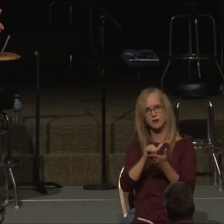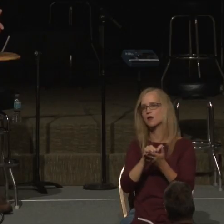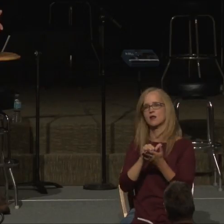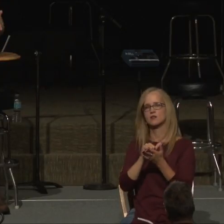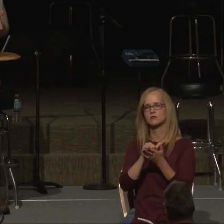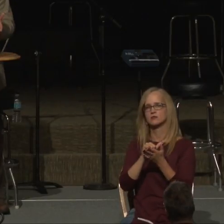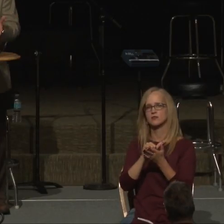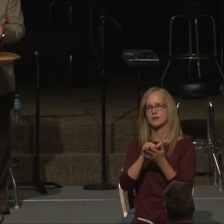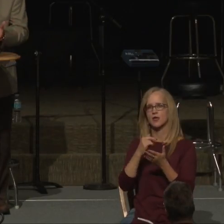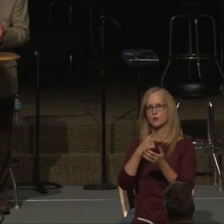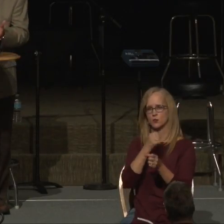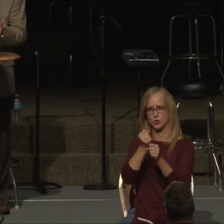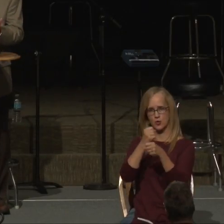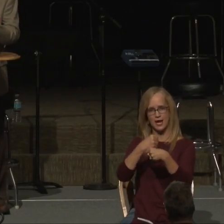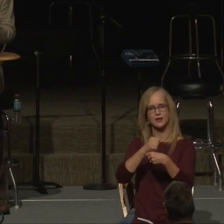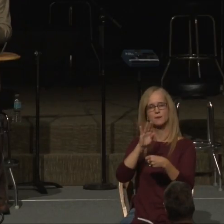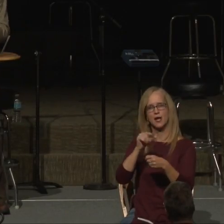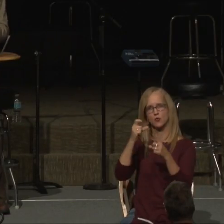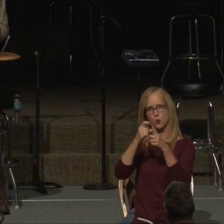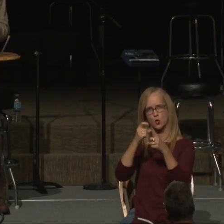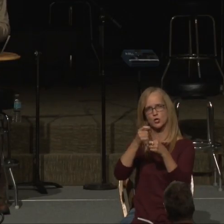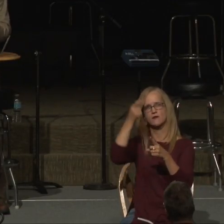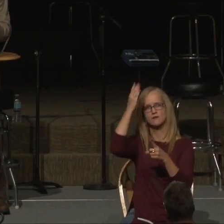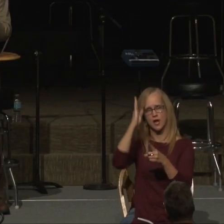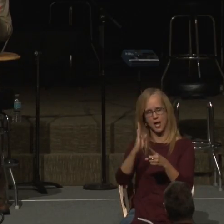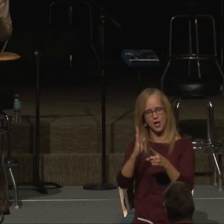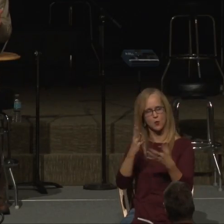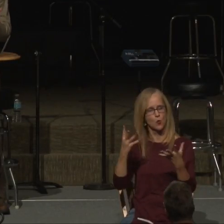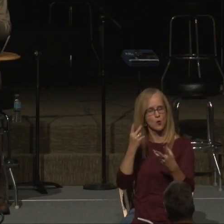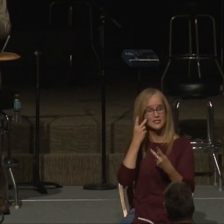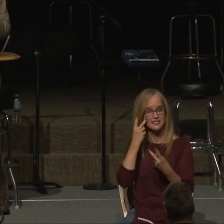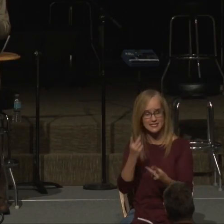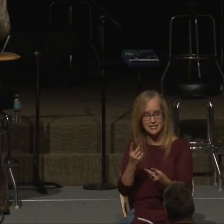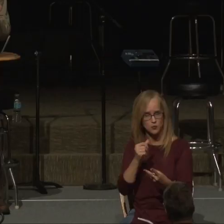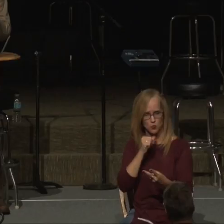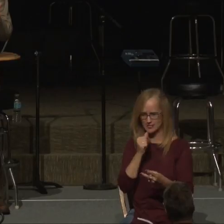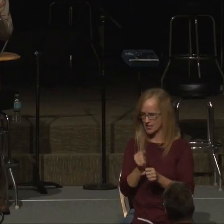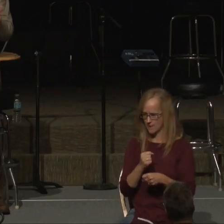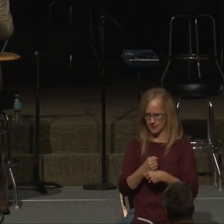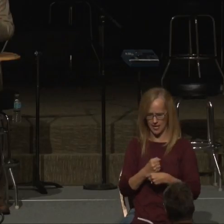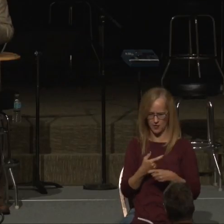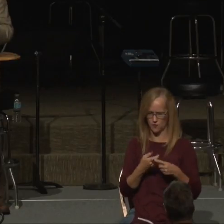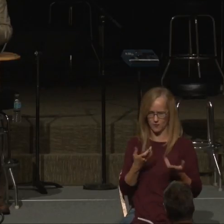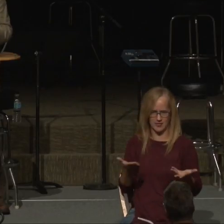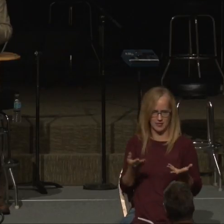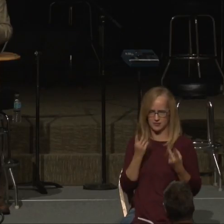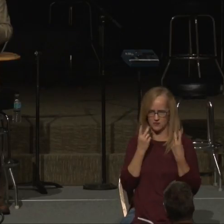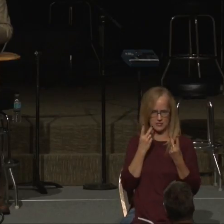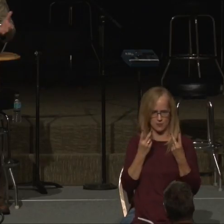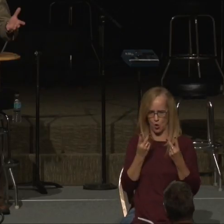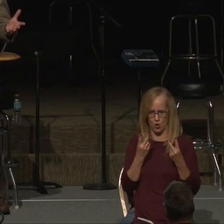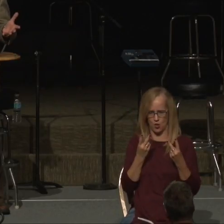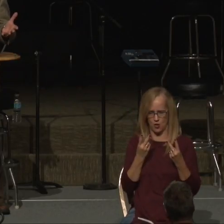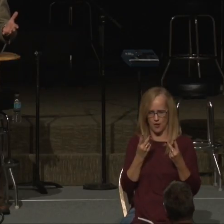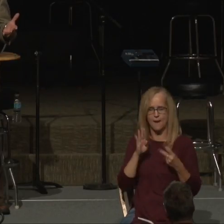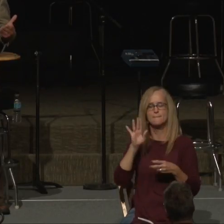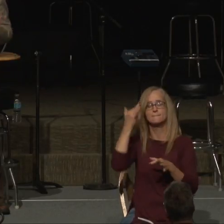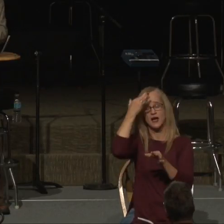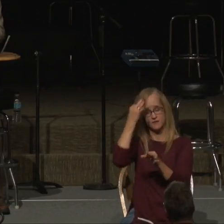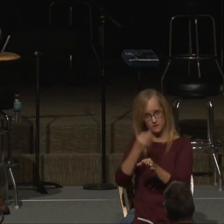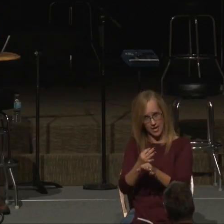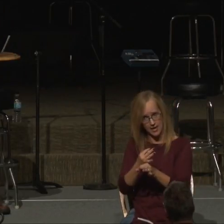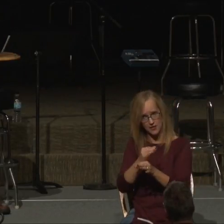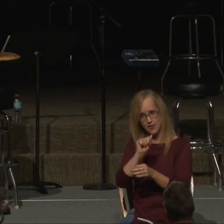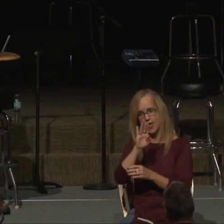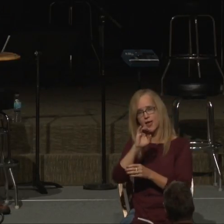created by the word of God, so that what is seen was not made out of things that are visible. By faith,